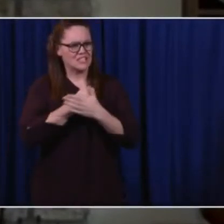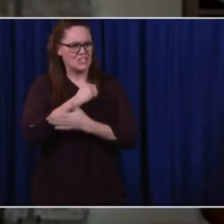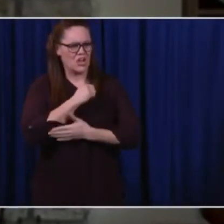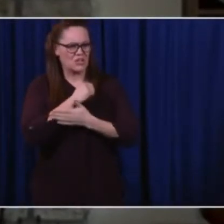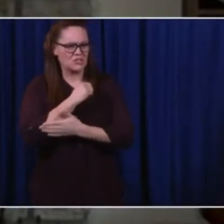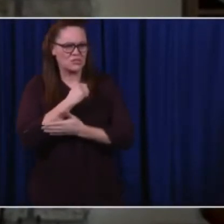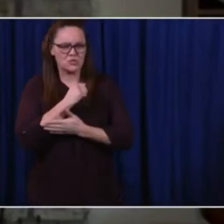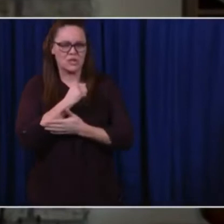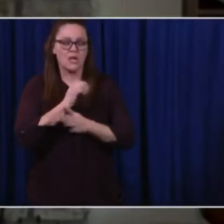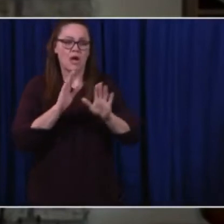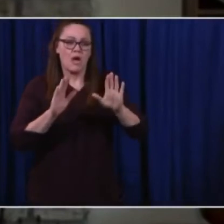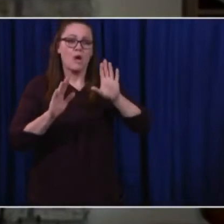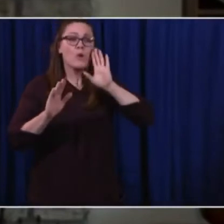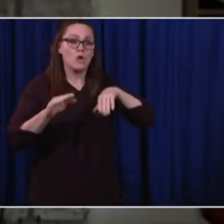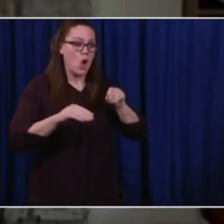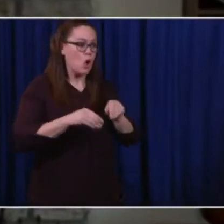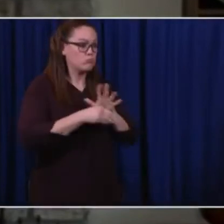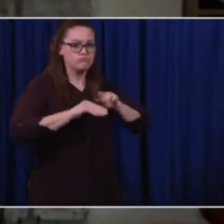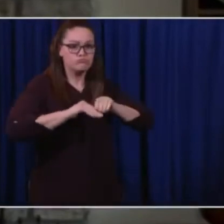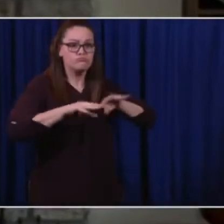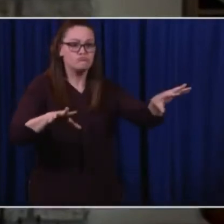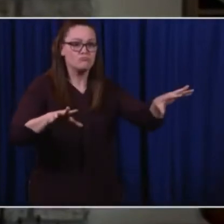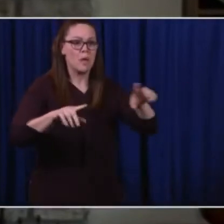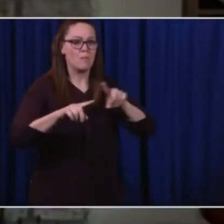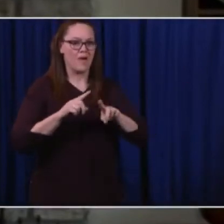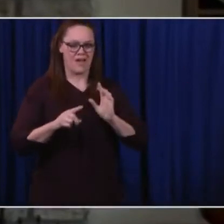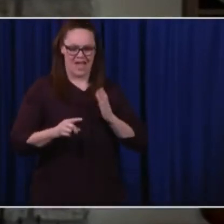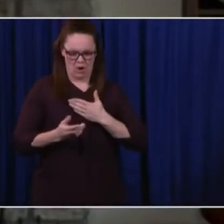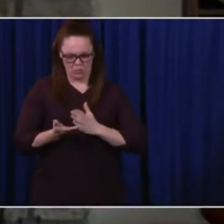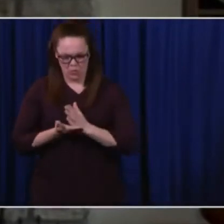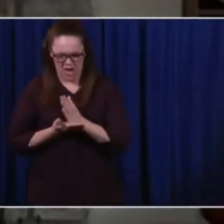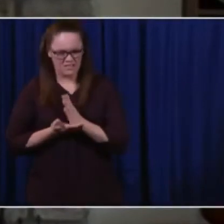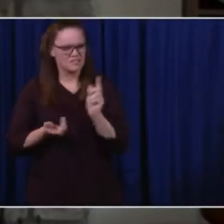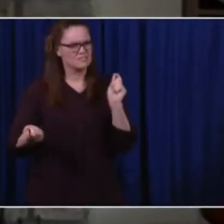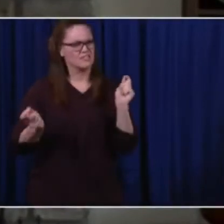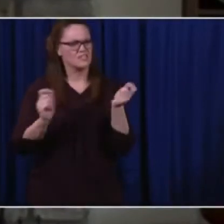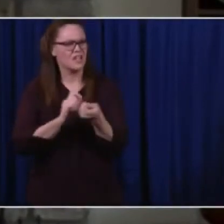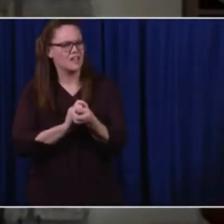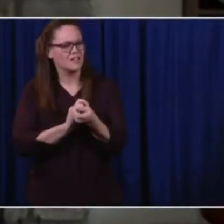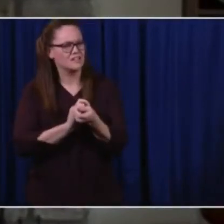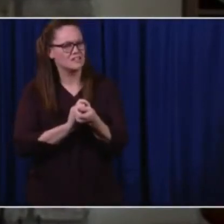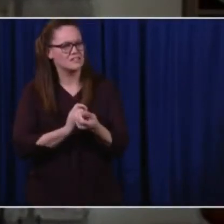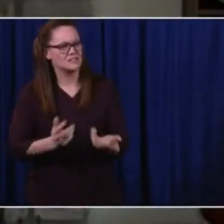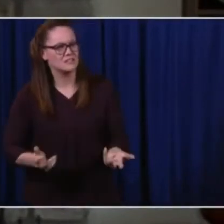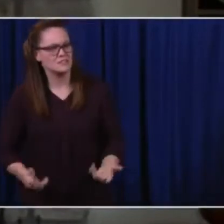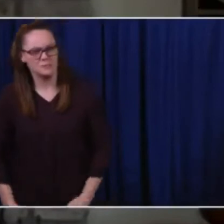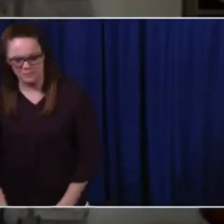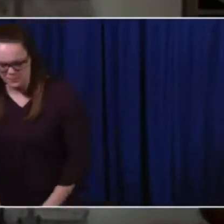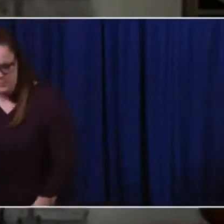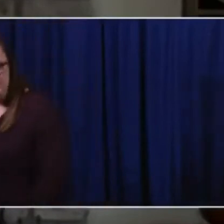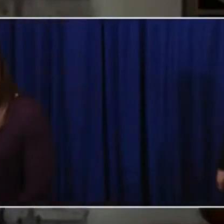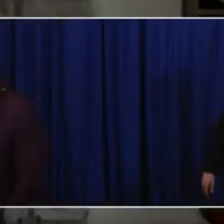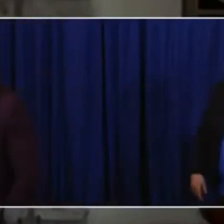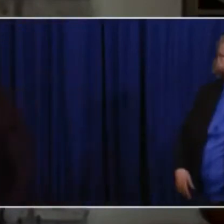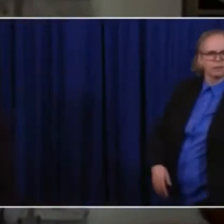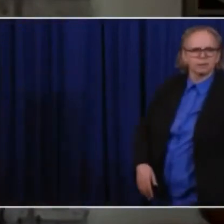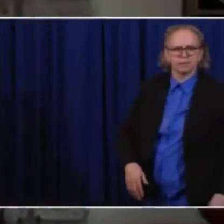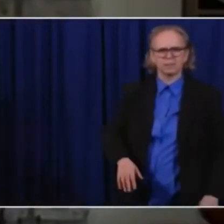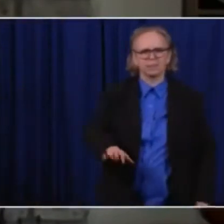a pandemic, fundamentally changing in some way. Well, Kenny, I think that's a very good point. And I think it's something,